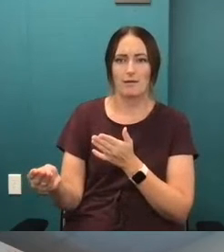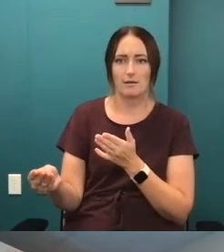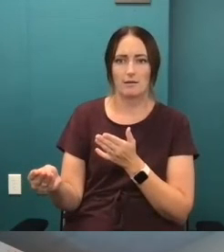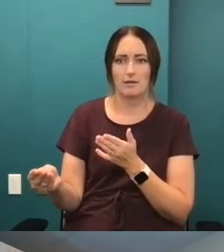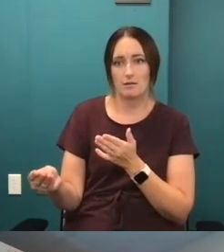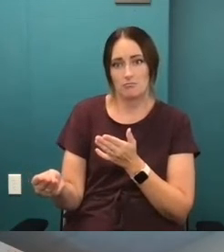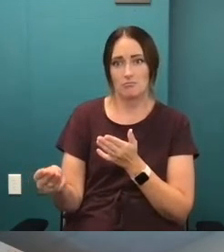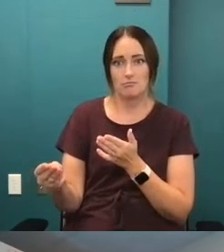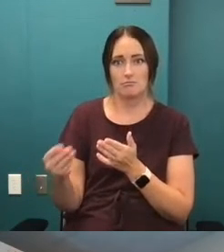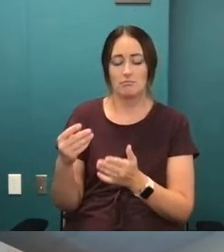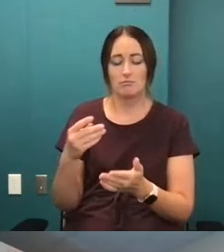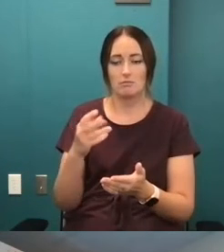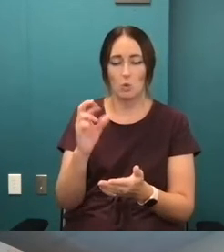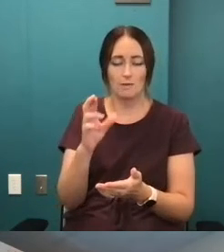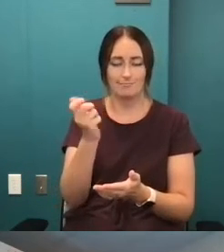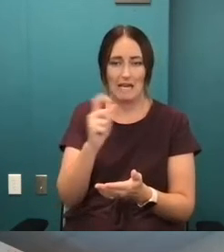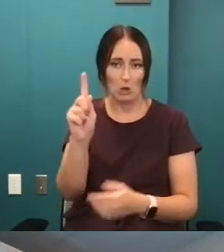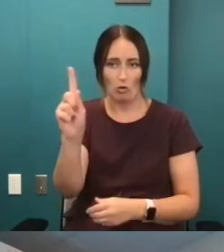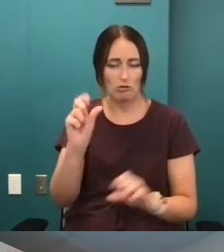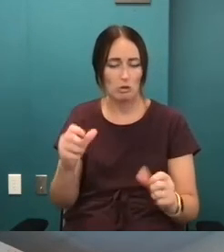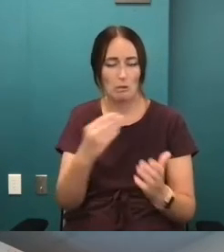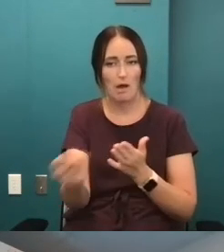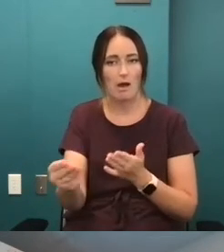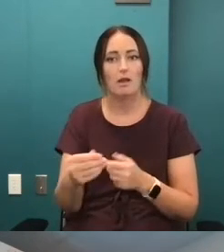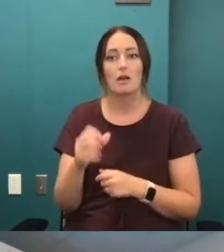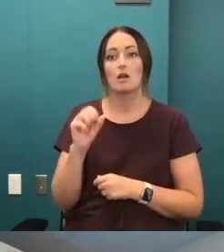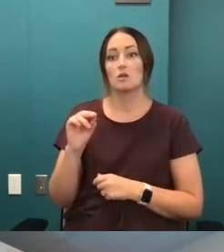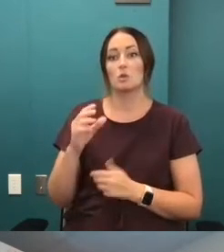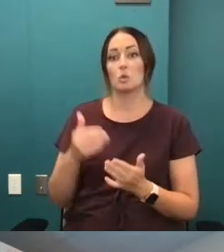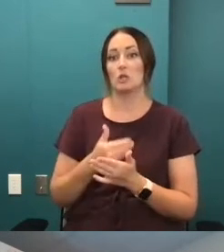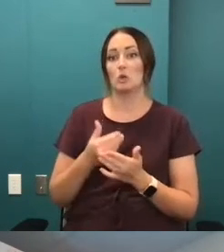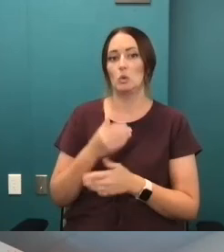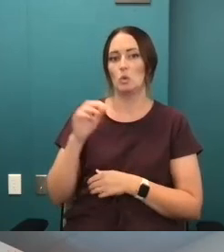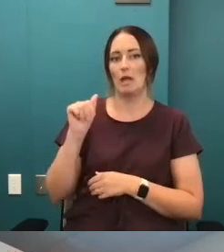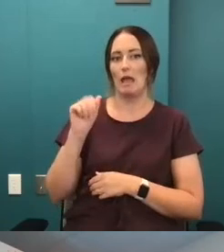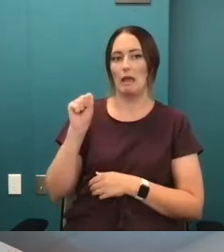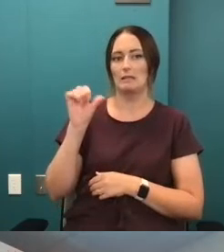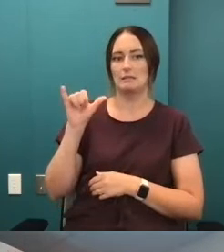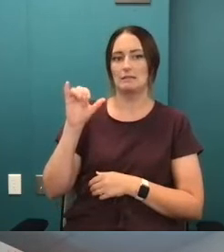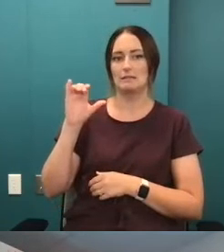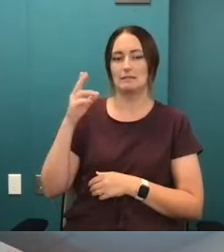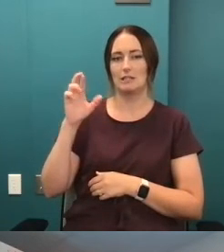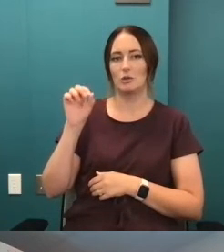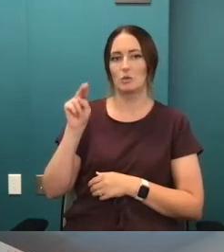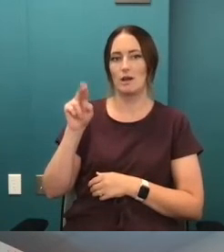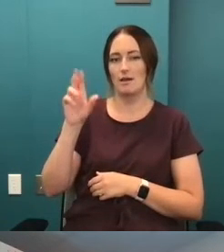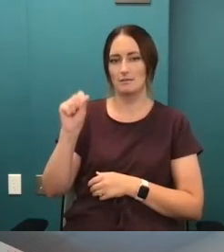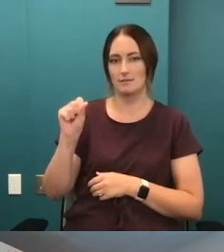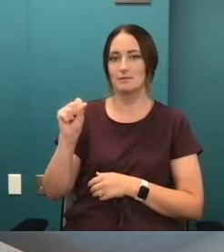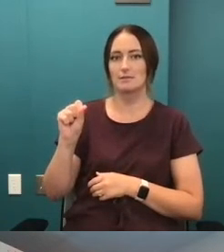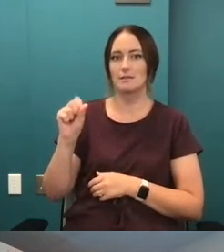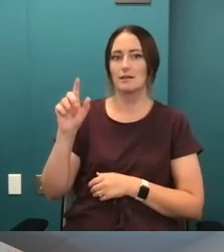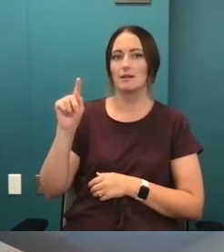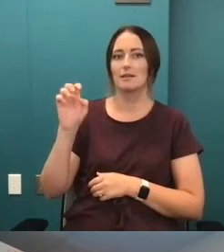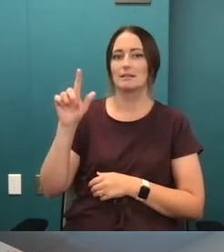anywhere else. So this new asynchronous teleaudiology is becoming really popular, and you're going to see a